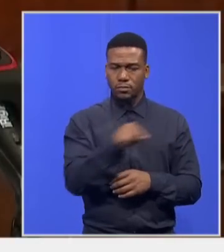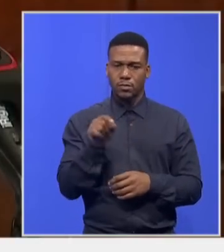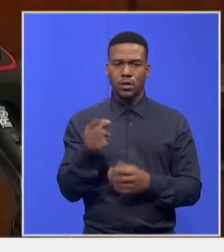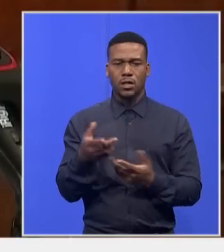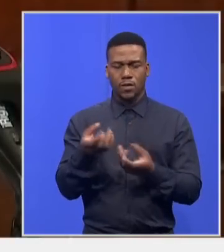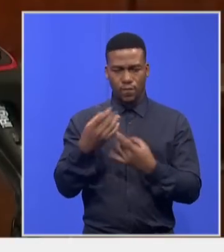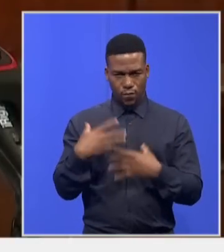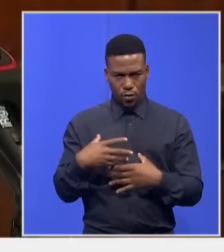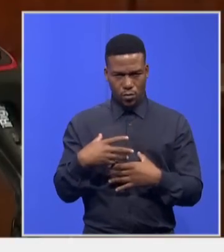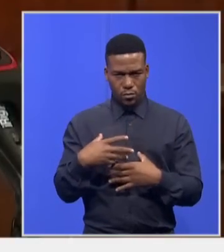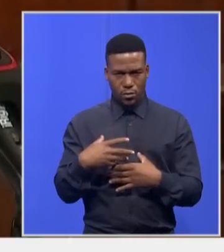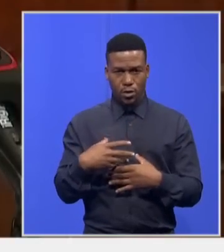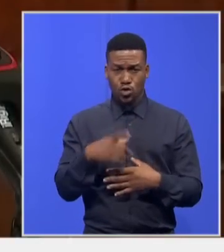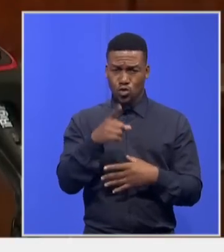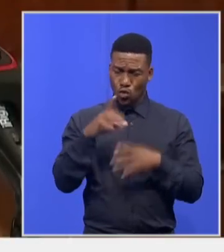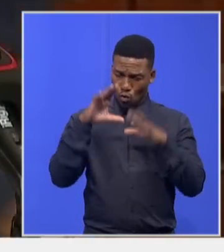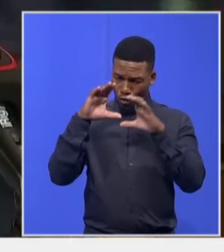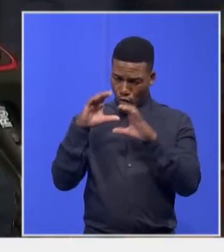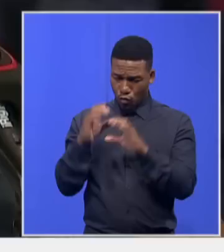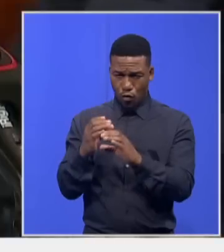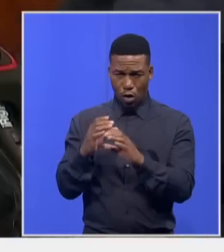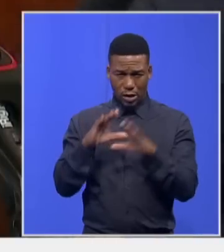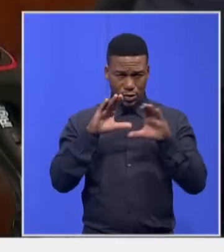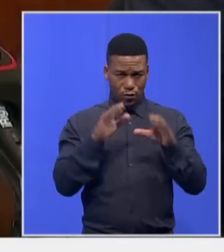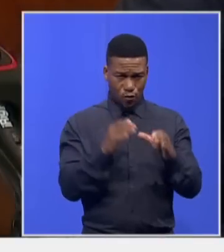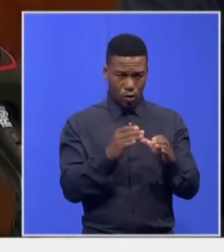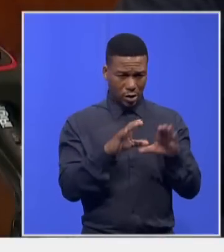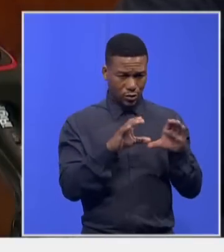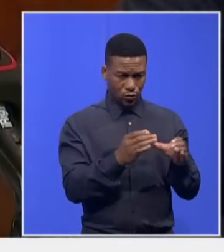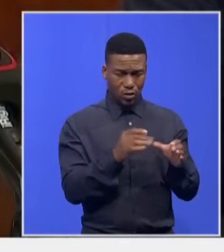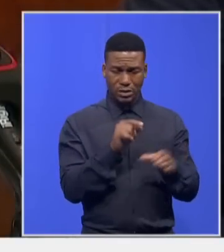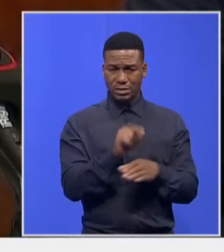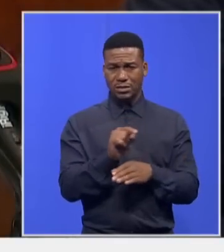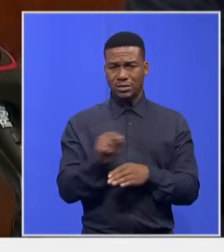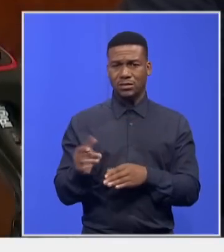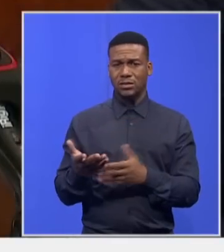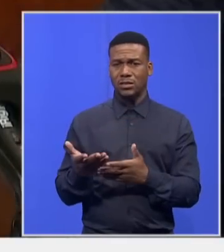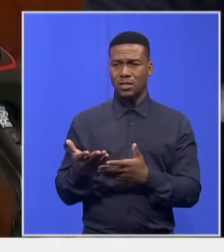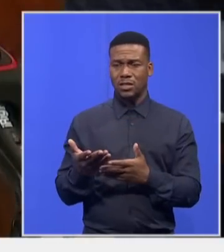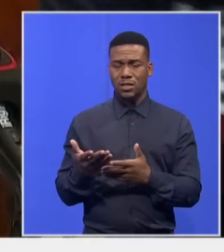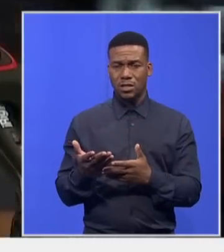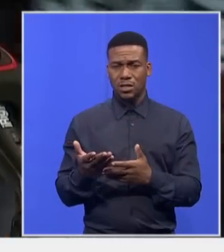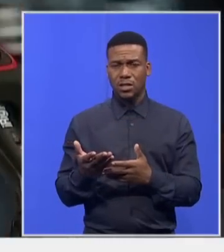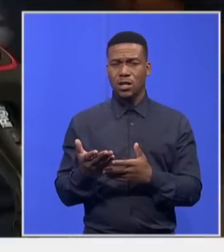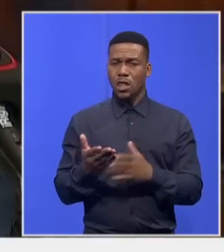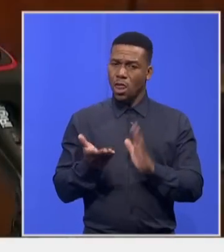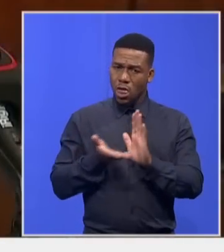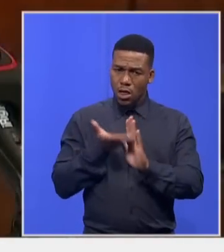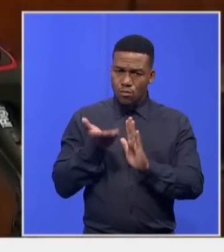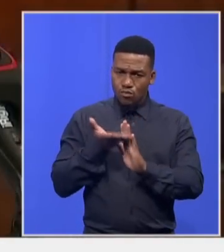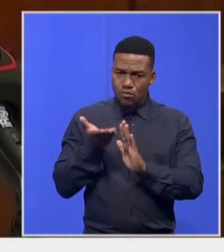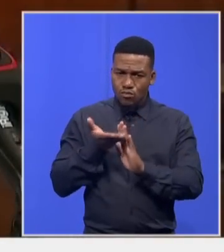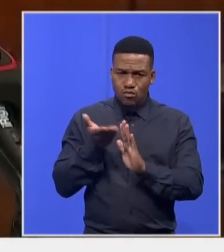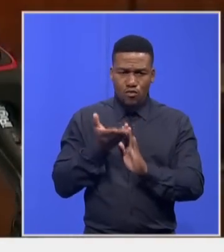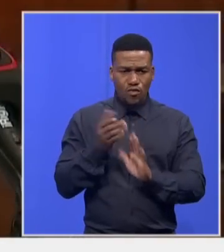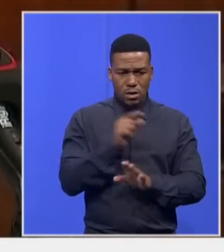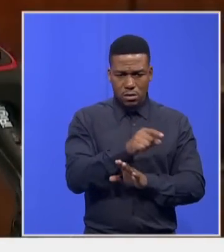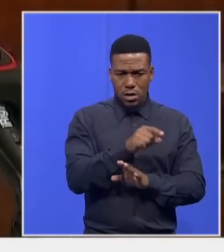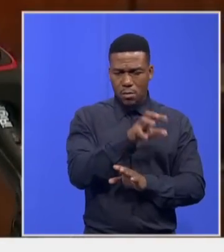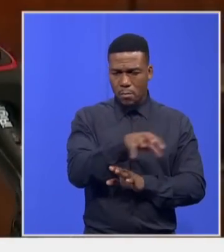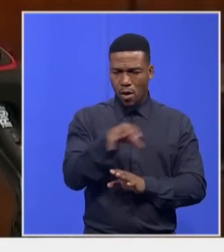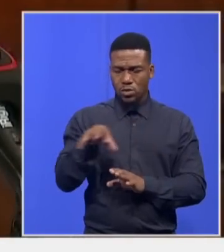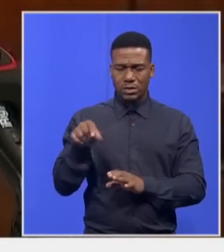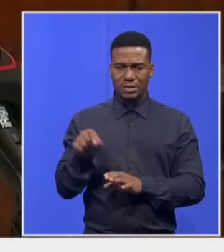You are focusing, at least here, on maintaining and improving the performance of these power